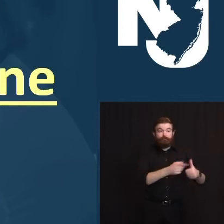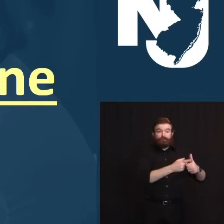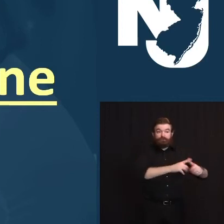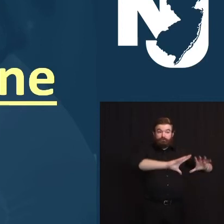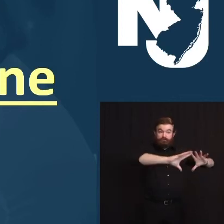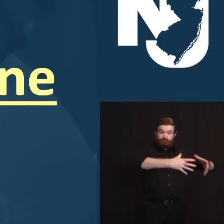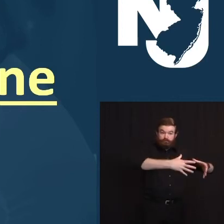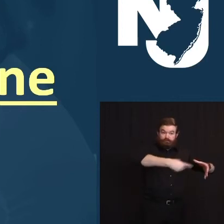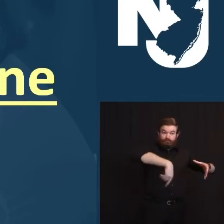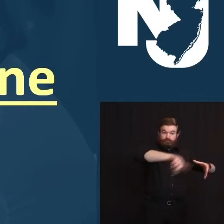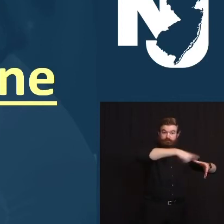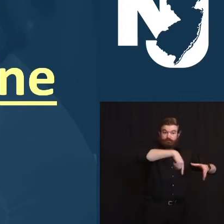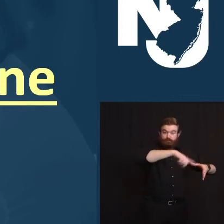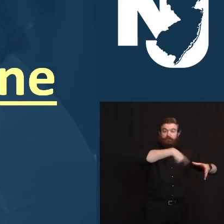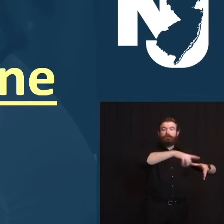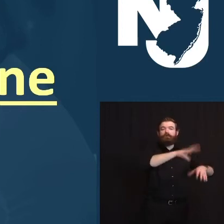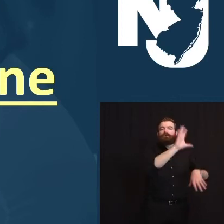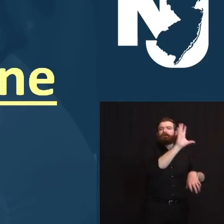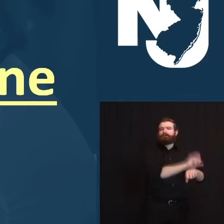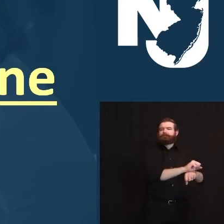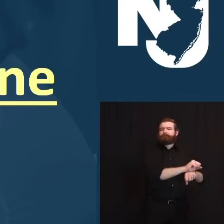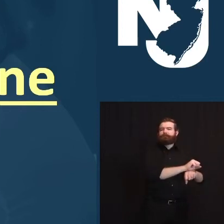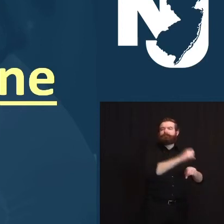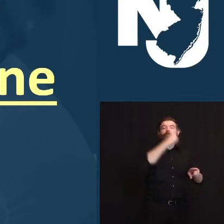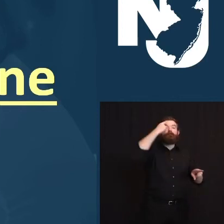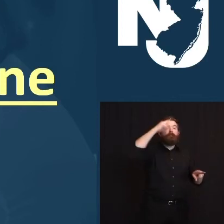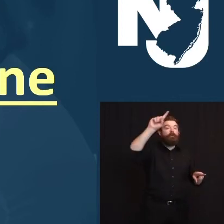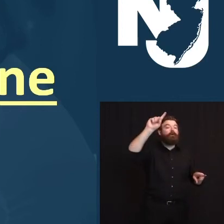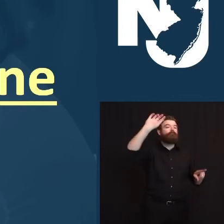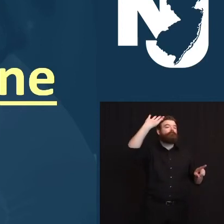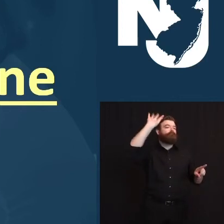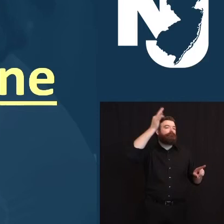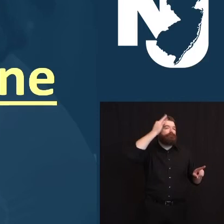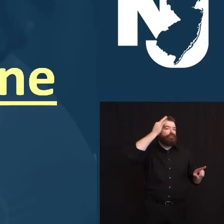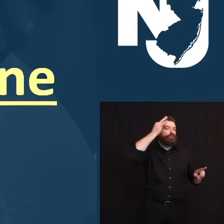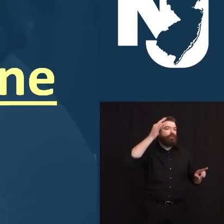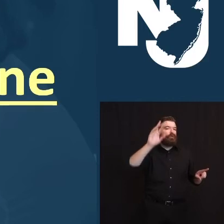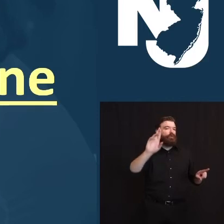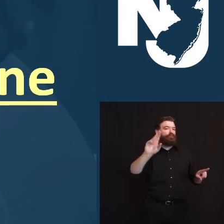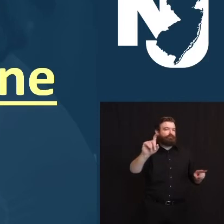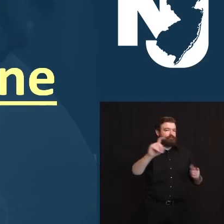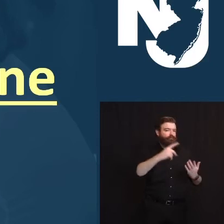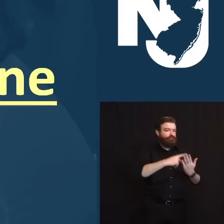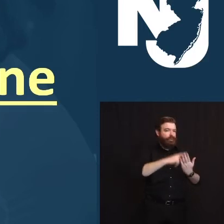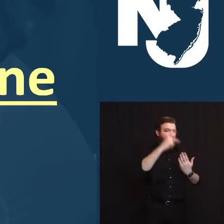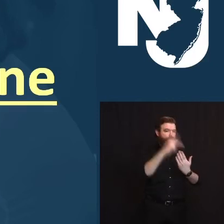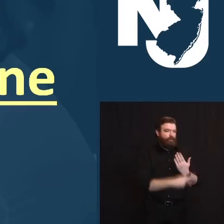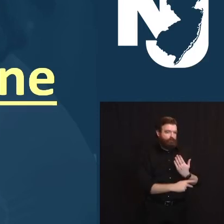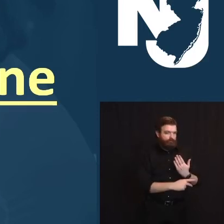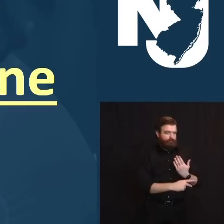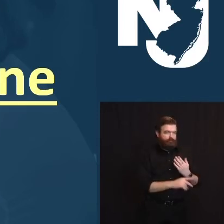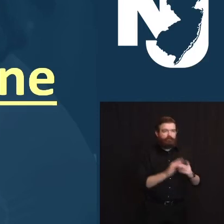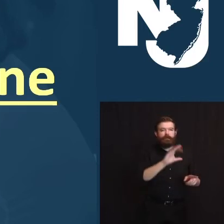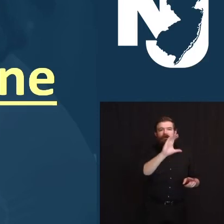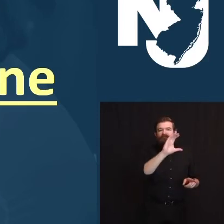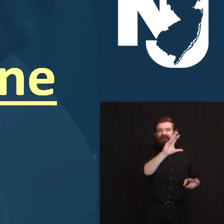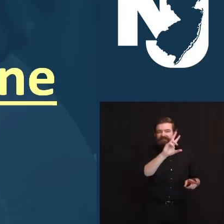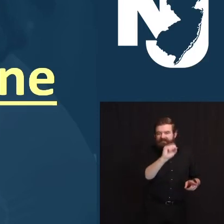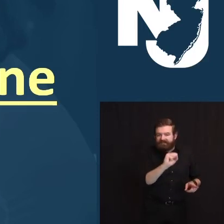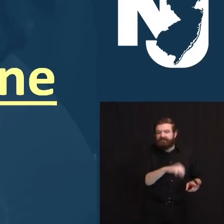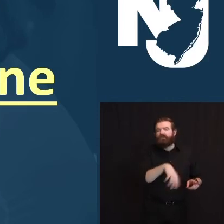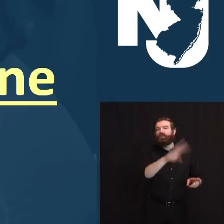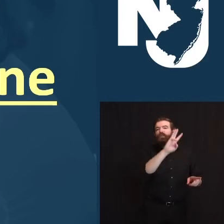set aside for the federal administered pharmacy program and its partners, CVS and Walgreens. And